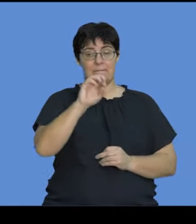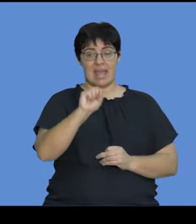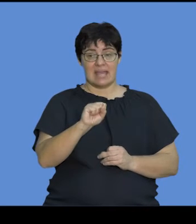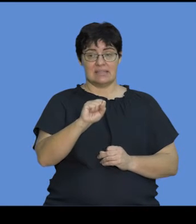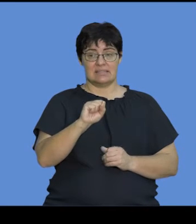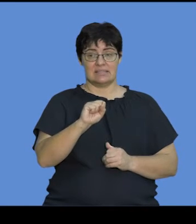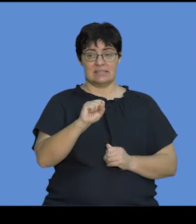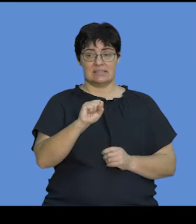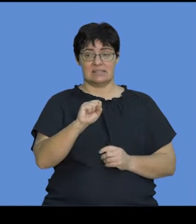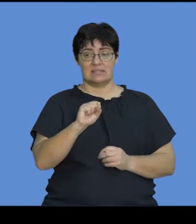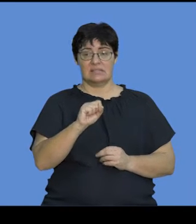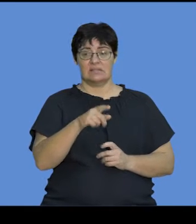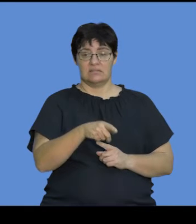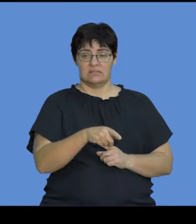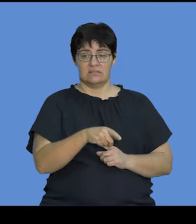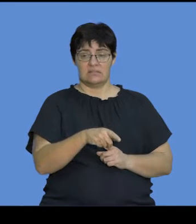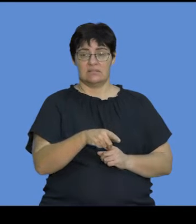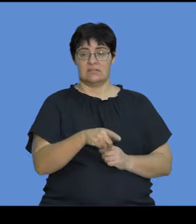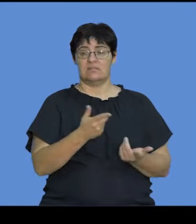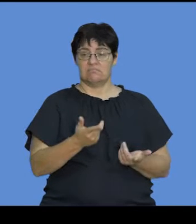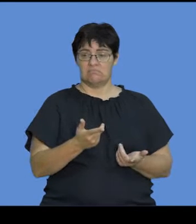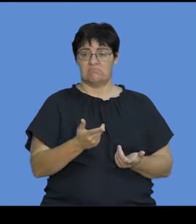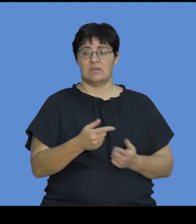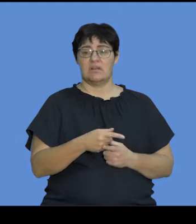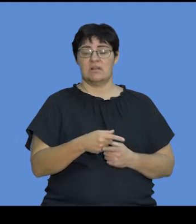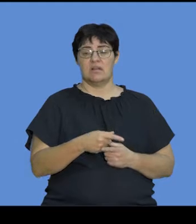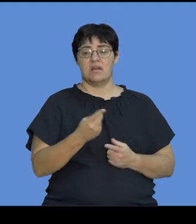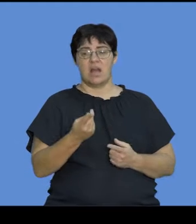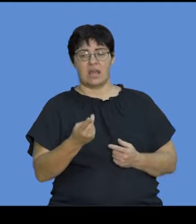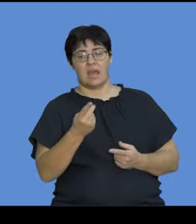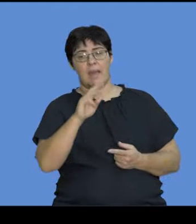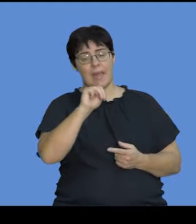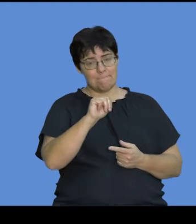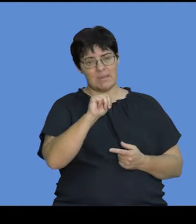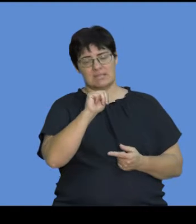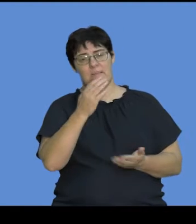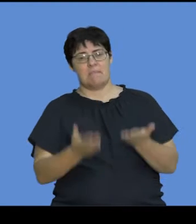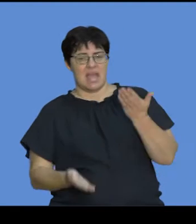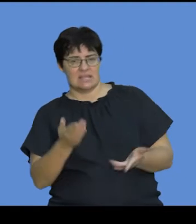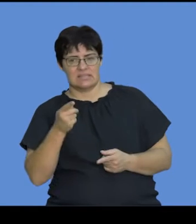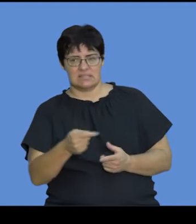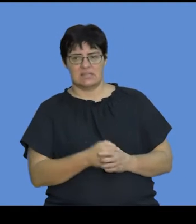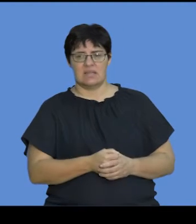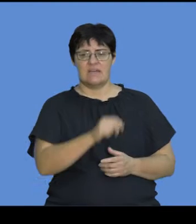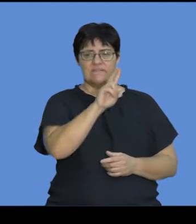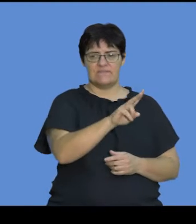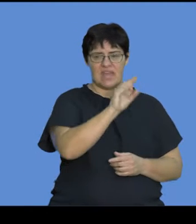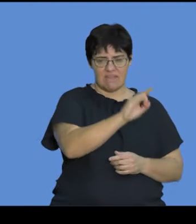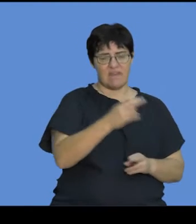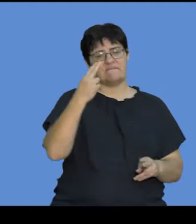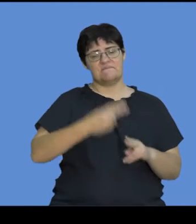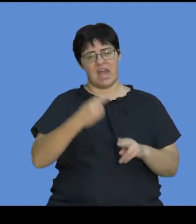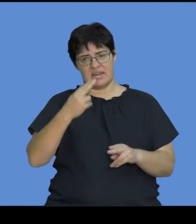hasn't changed. VF, final velocity, you should recognize that from equations of motion. VI is